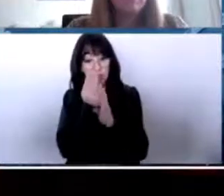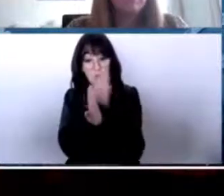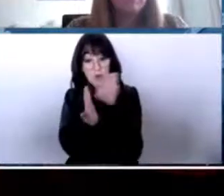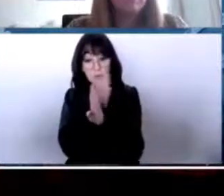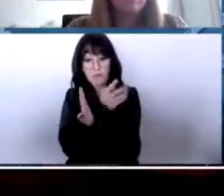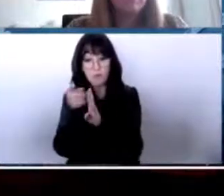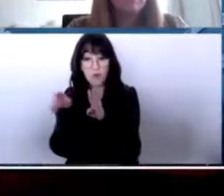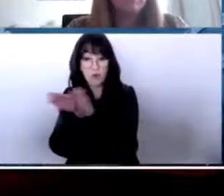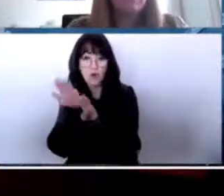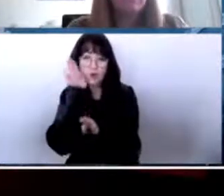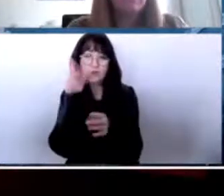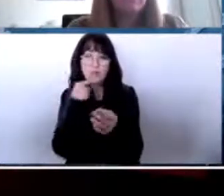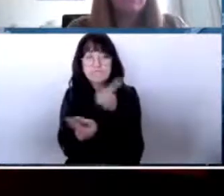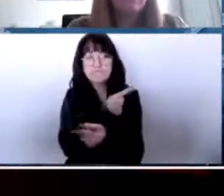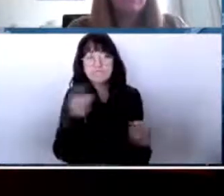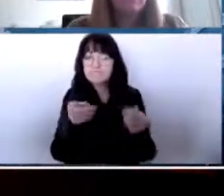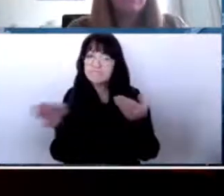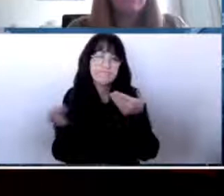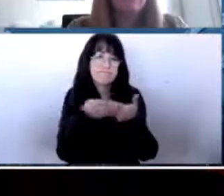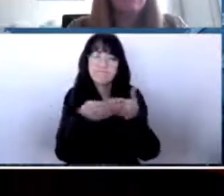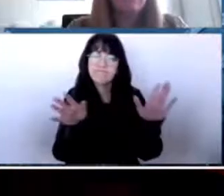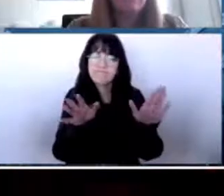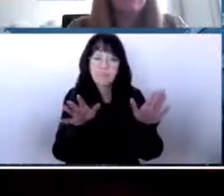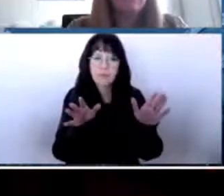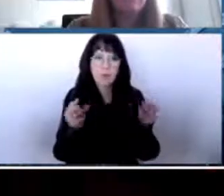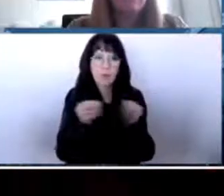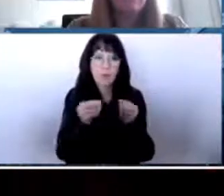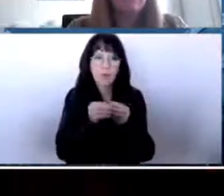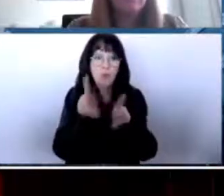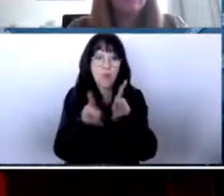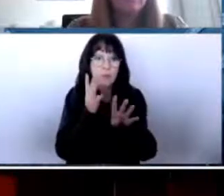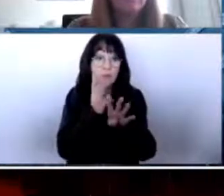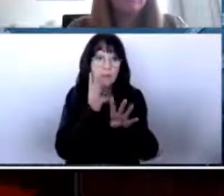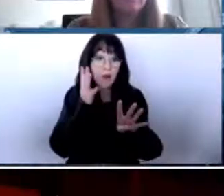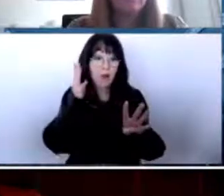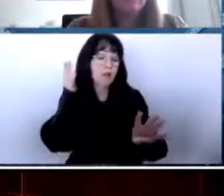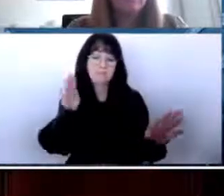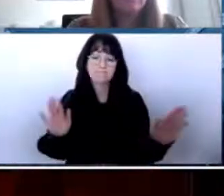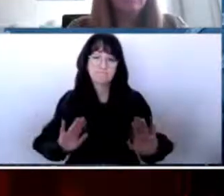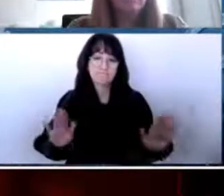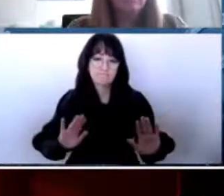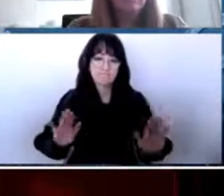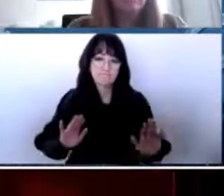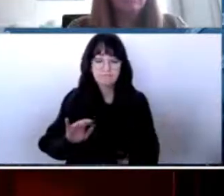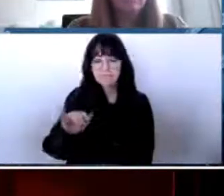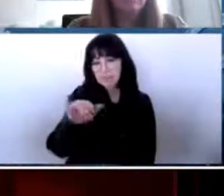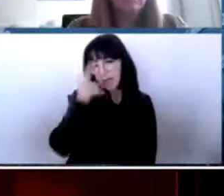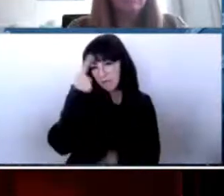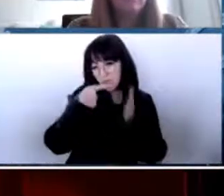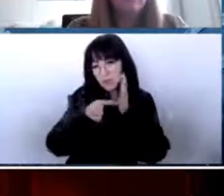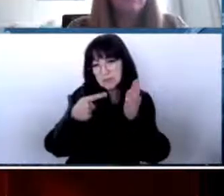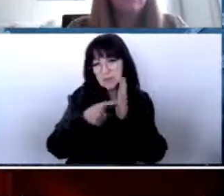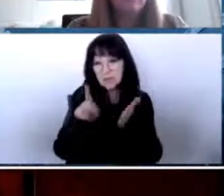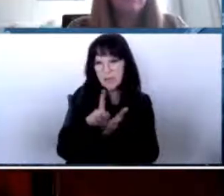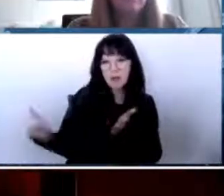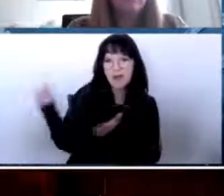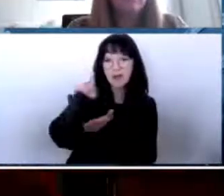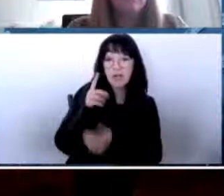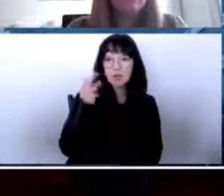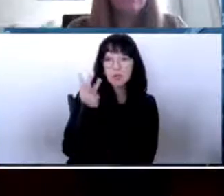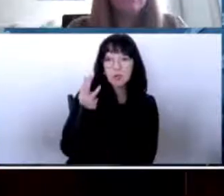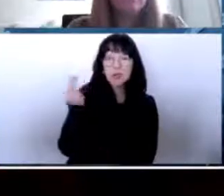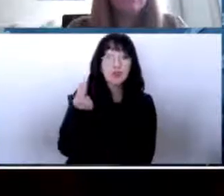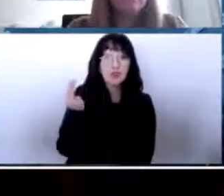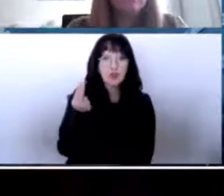had one of the Curative trailers up in Newark, I believe it was last Wednesday or Thursday, did 1,800